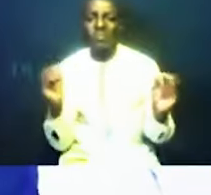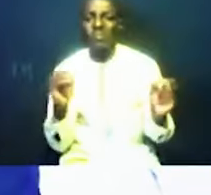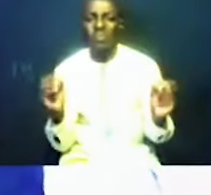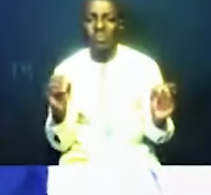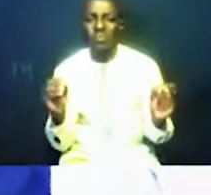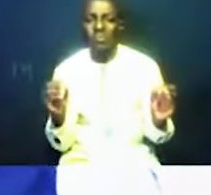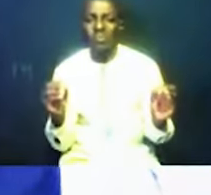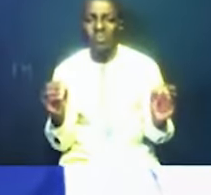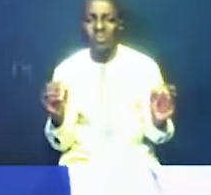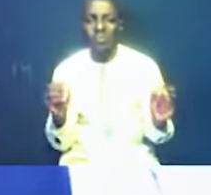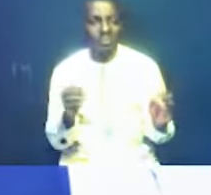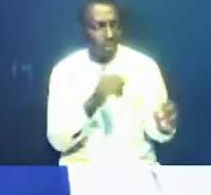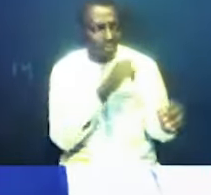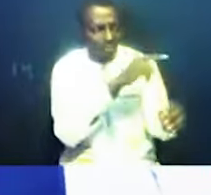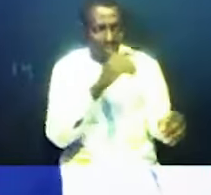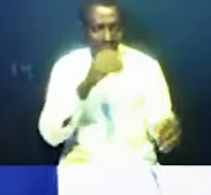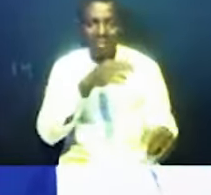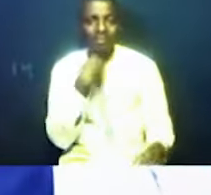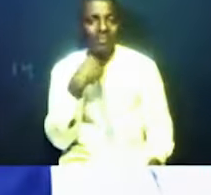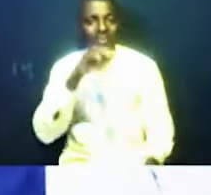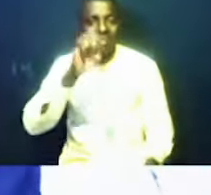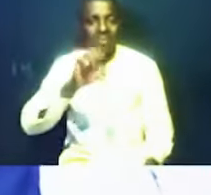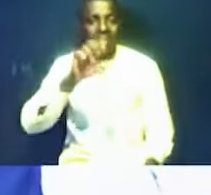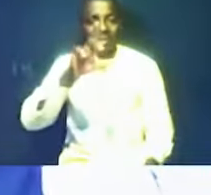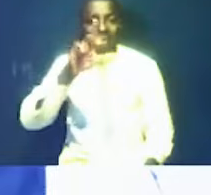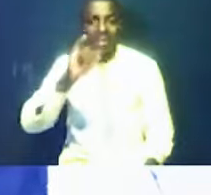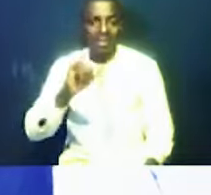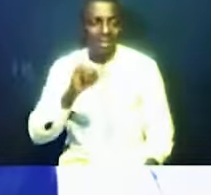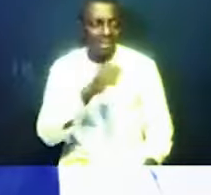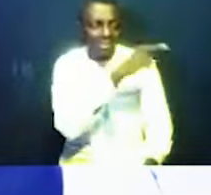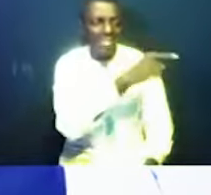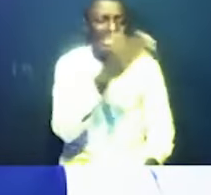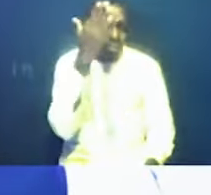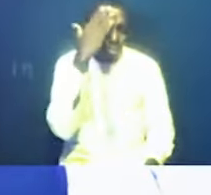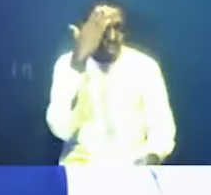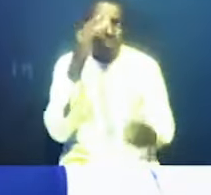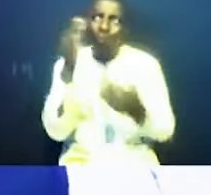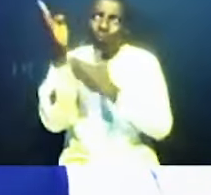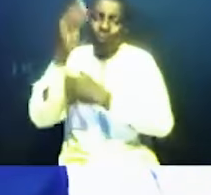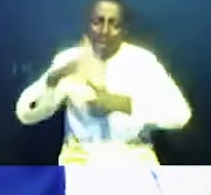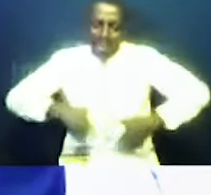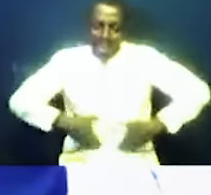their behavior would attract the anger of God. He knew it.